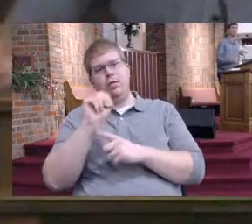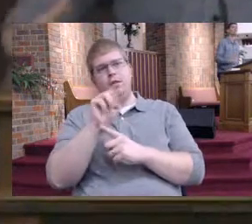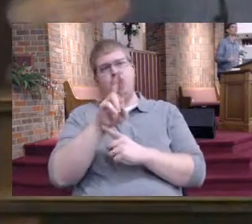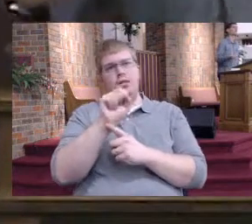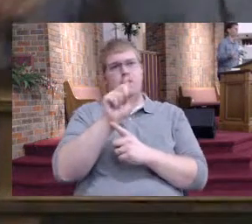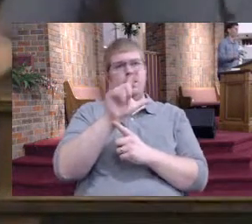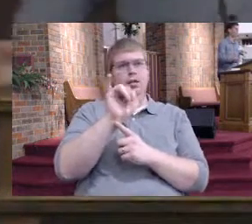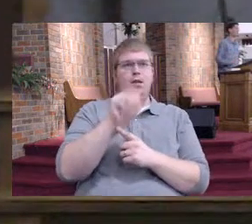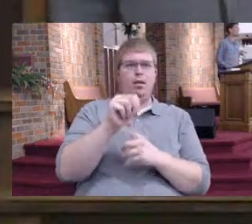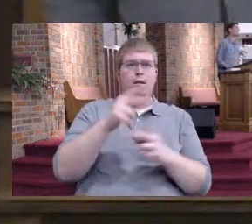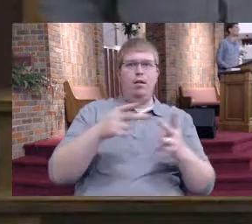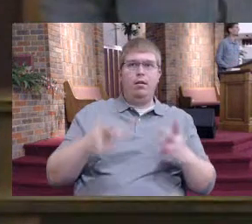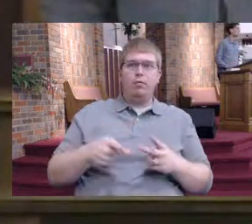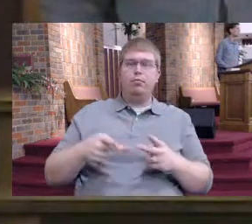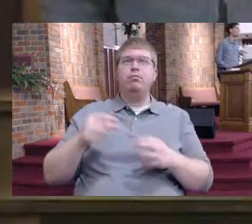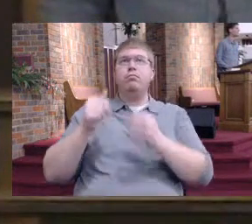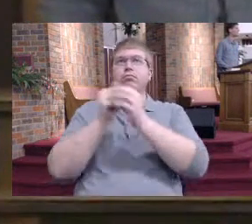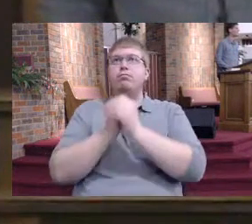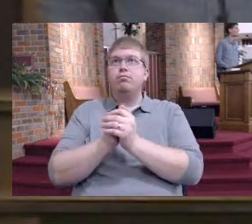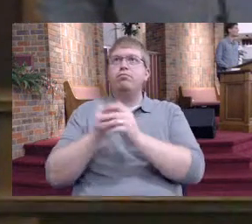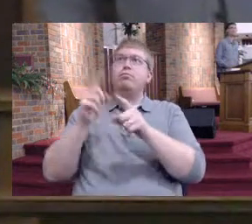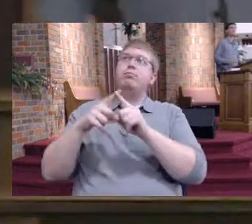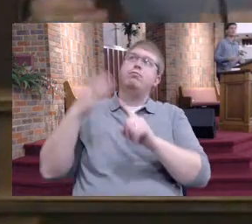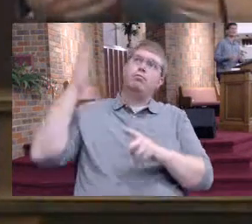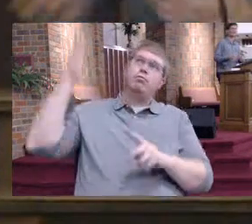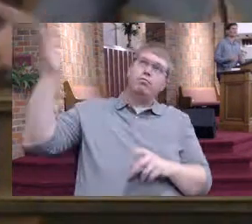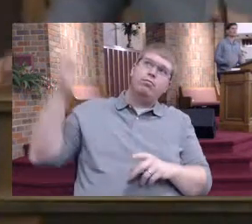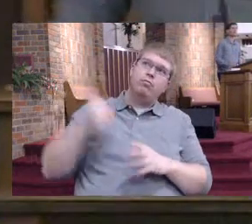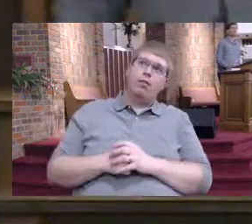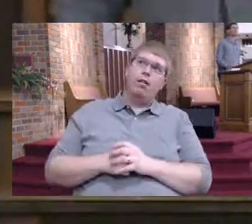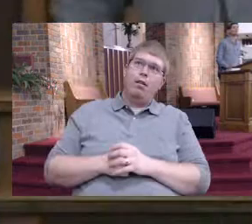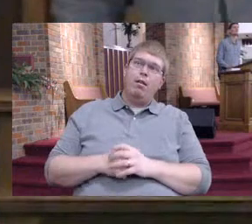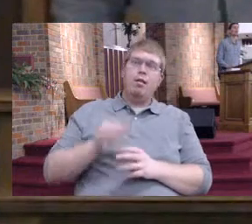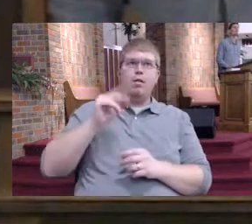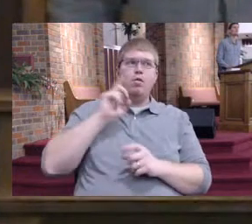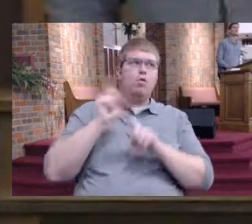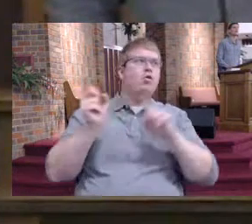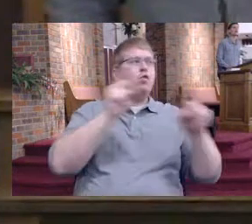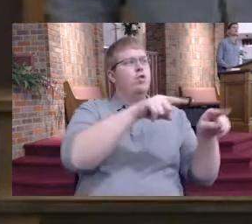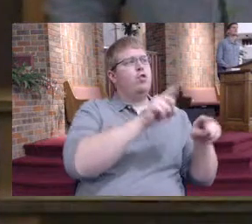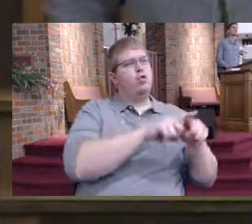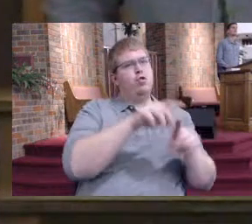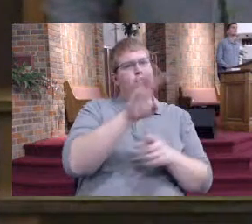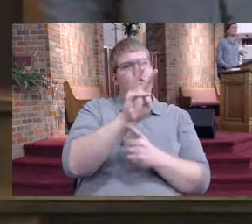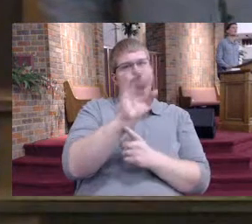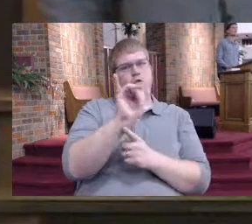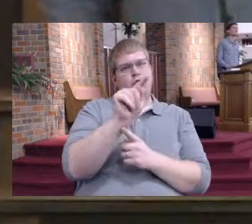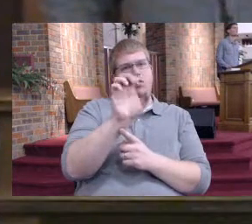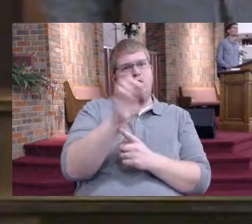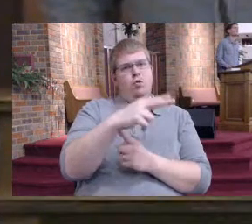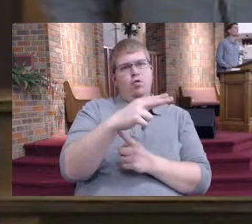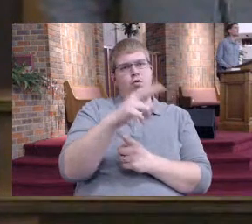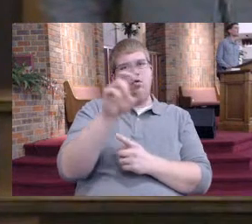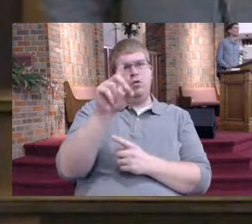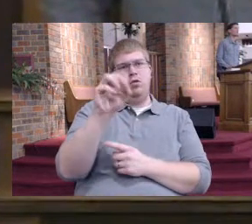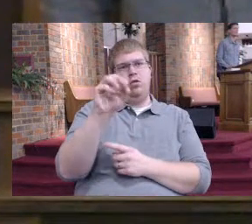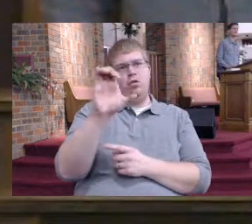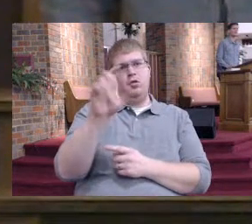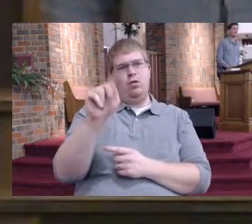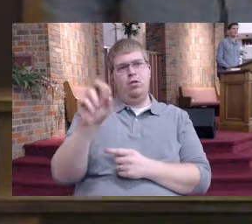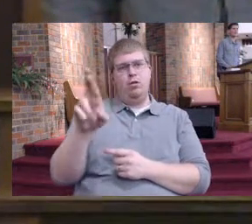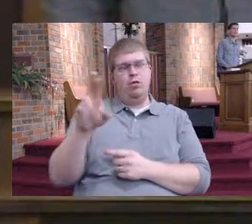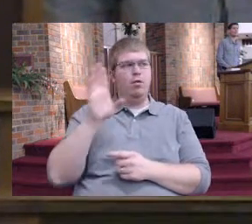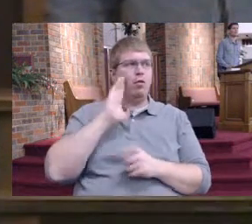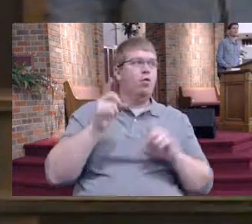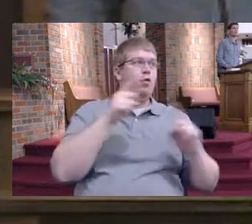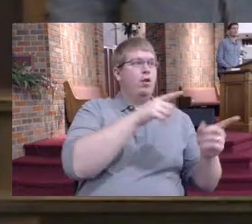the mosque and ask for prayer from them. They'll still go to the witch doctor and ask for something from the witch doctor in order to